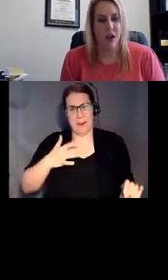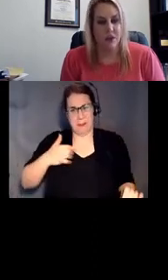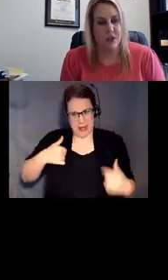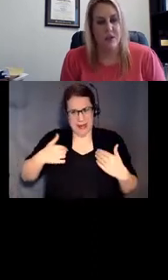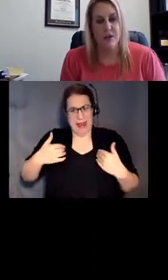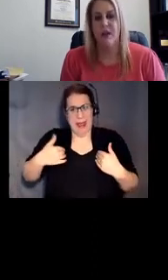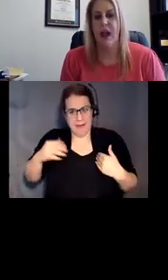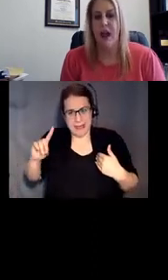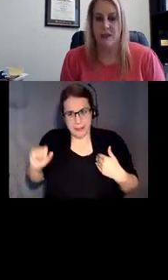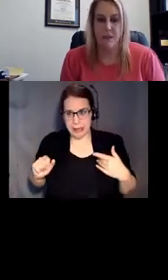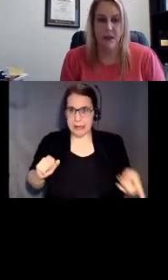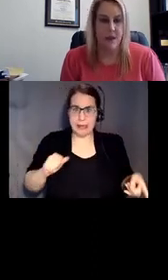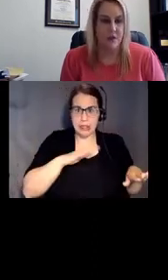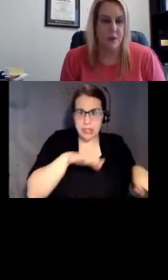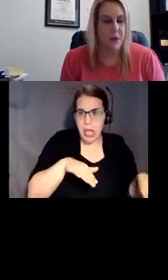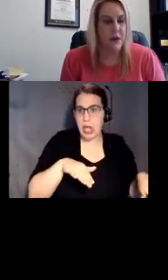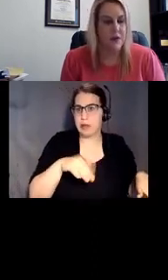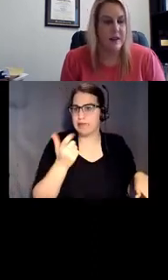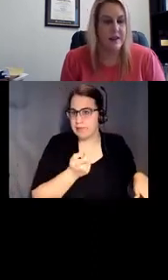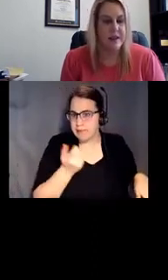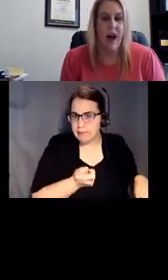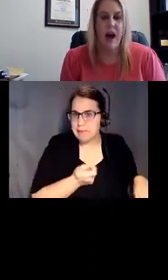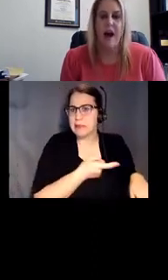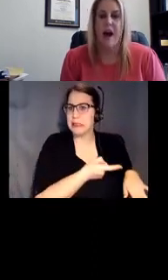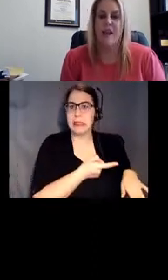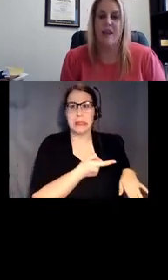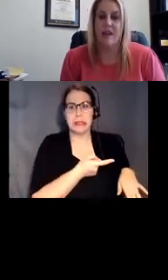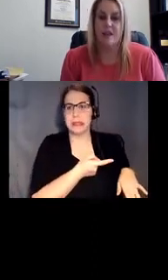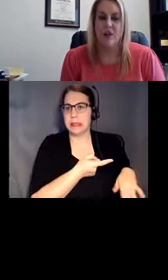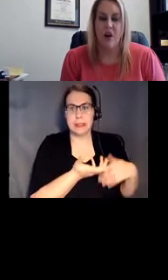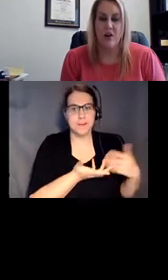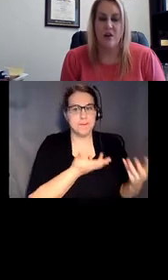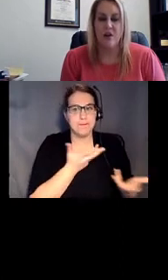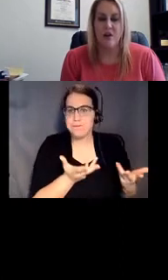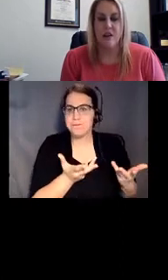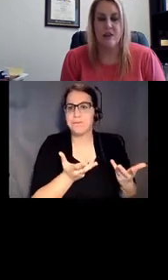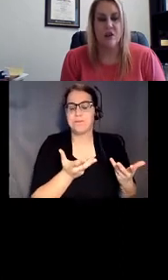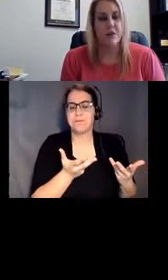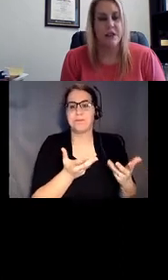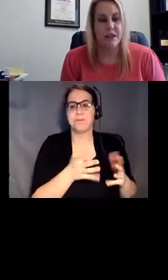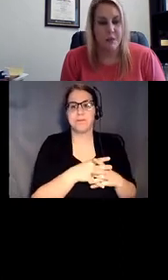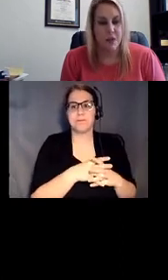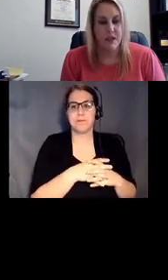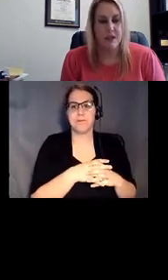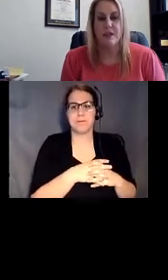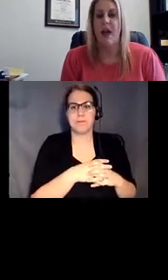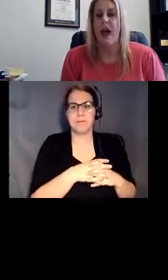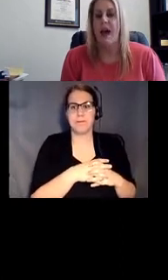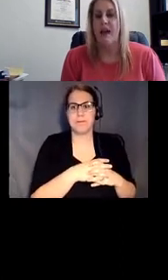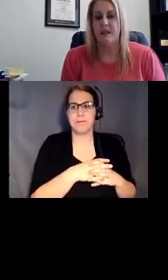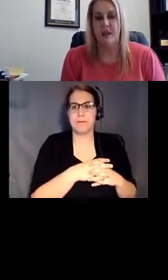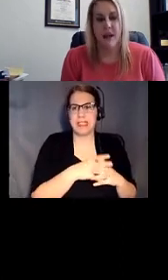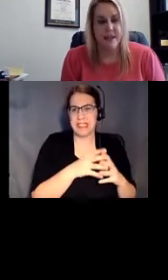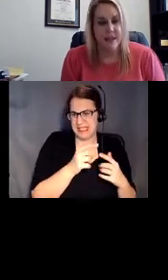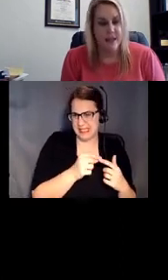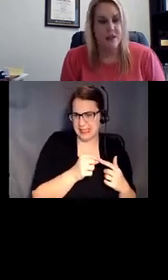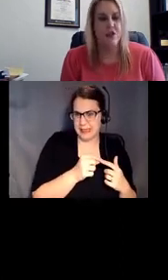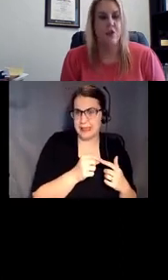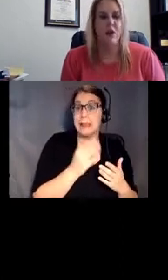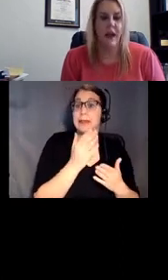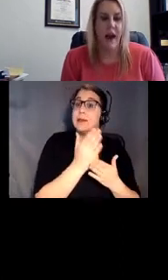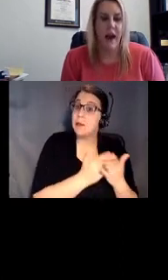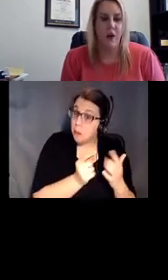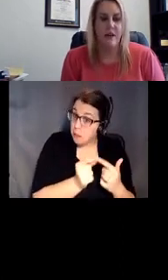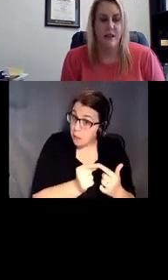because my child is receiving asset-based government benefits. And these are some exceptions and some